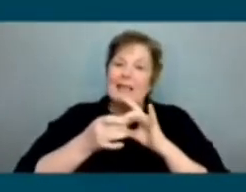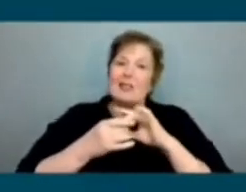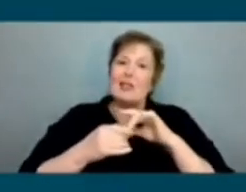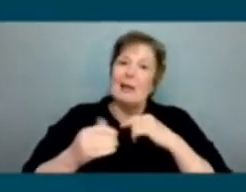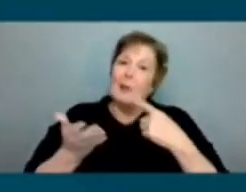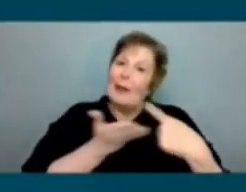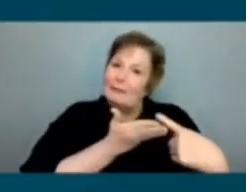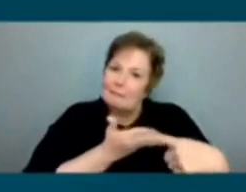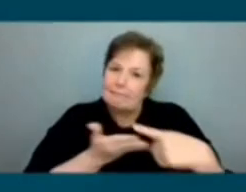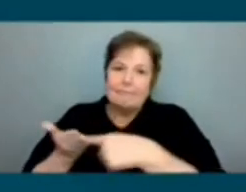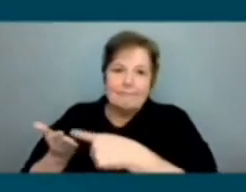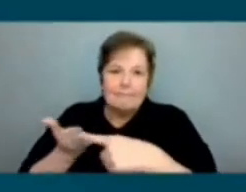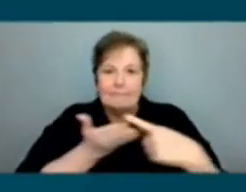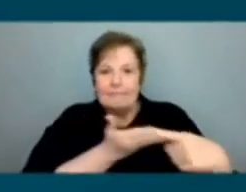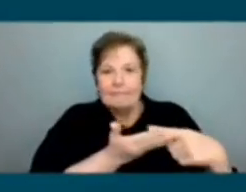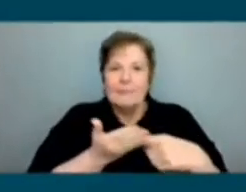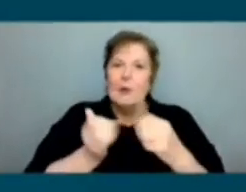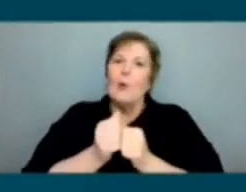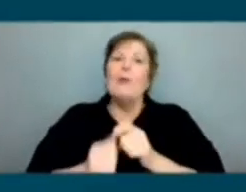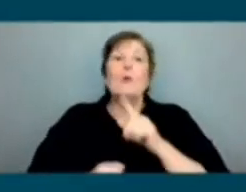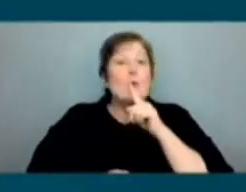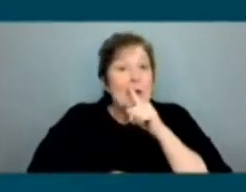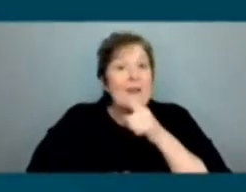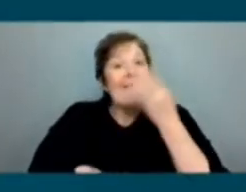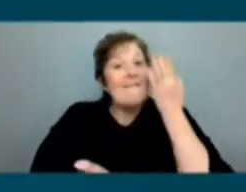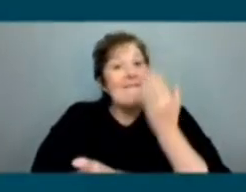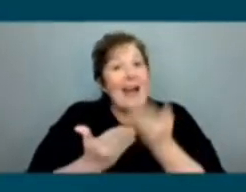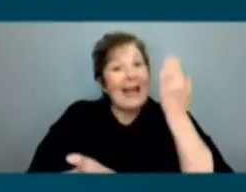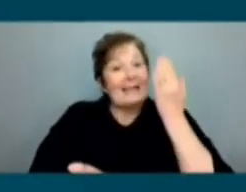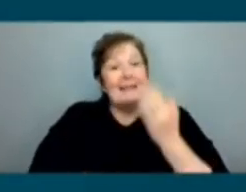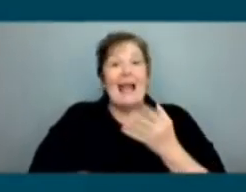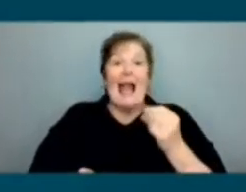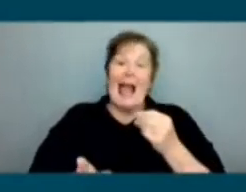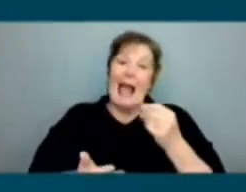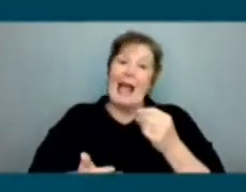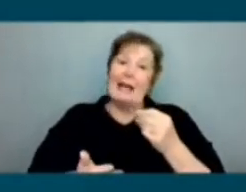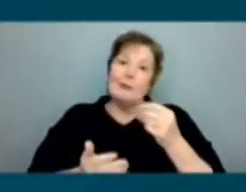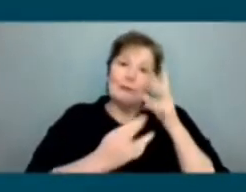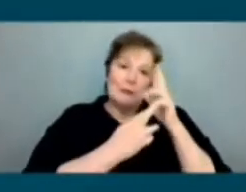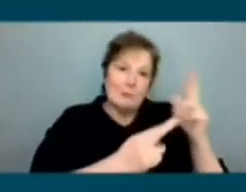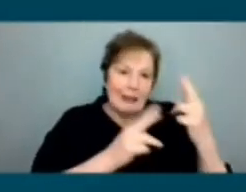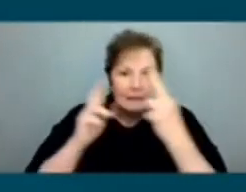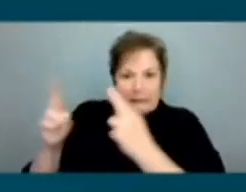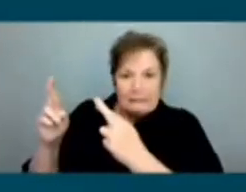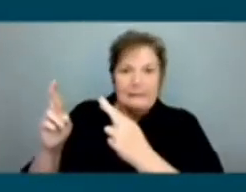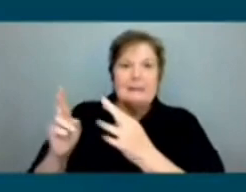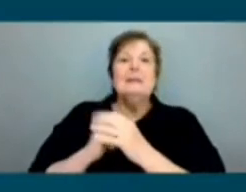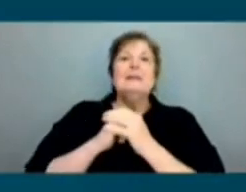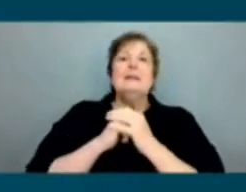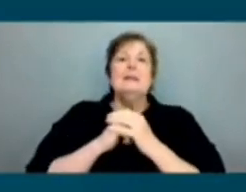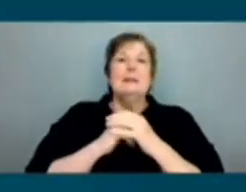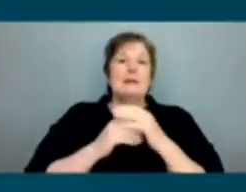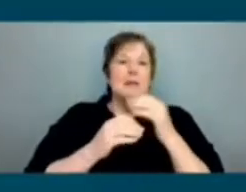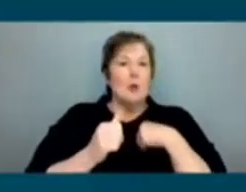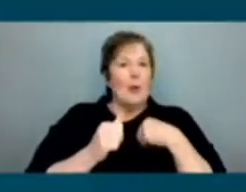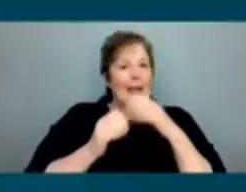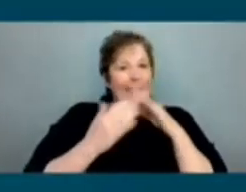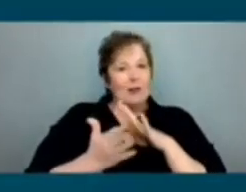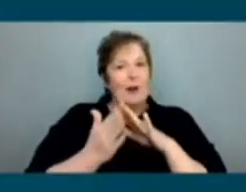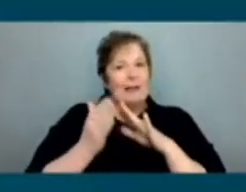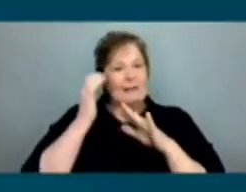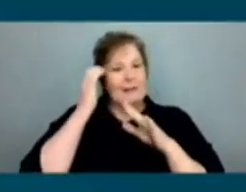based on real facts and based on mutual respect in order to address the